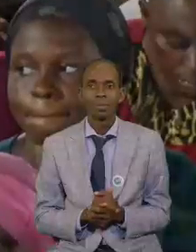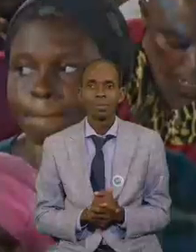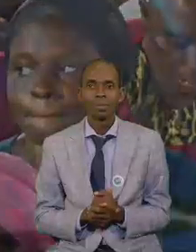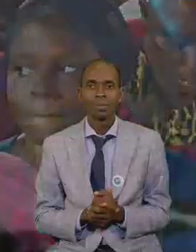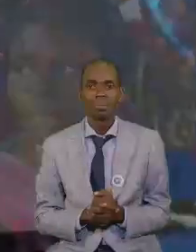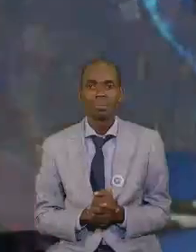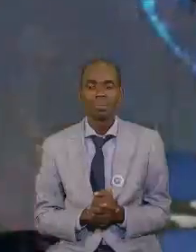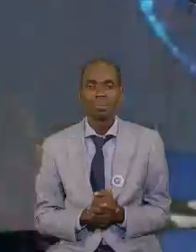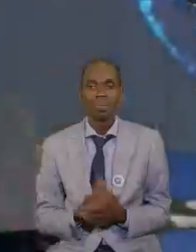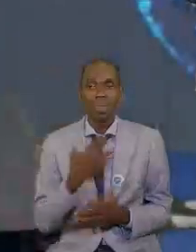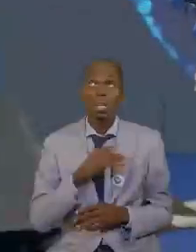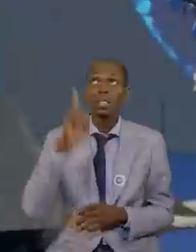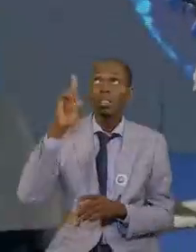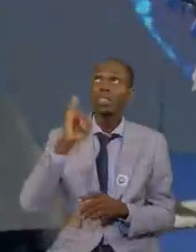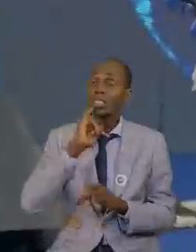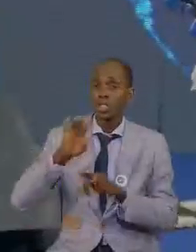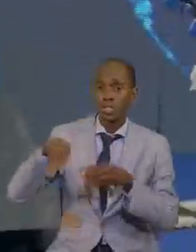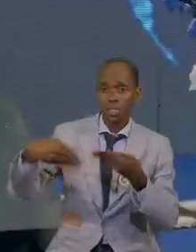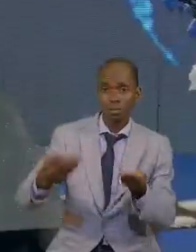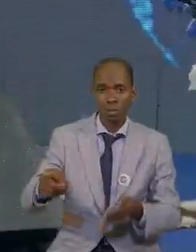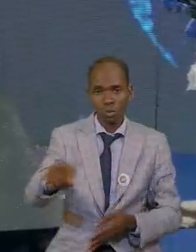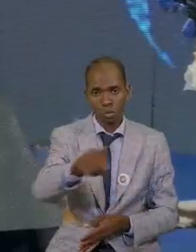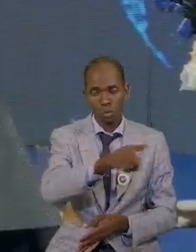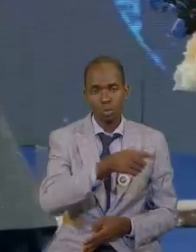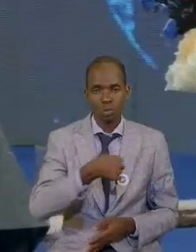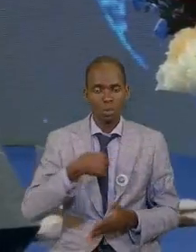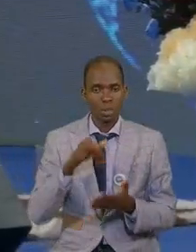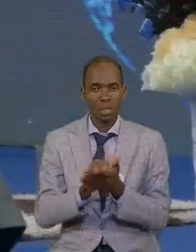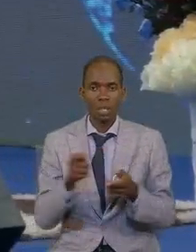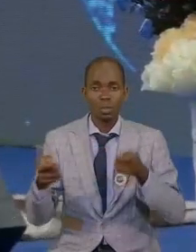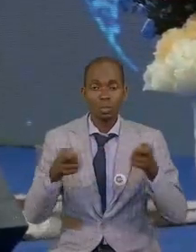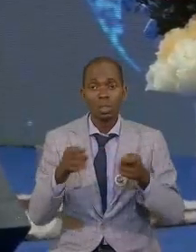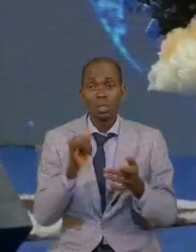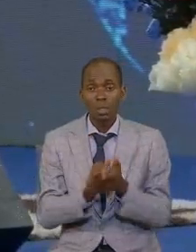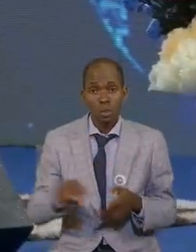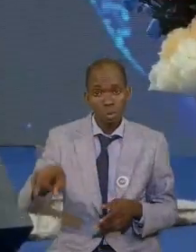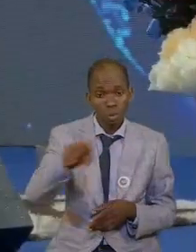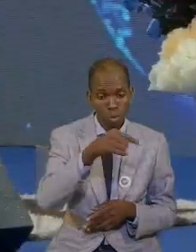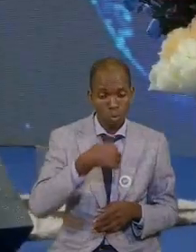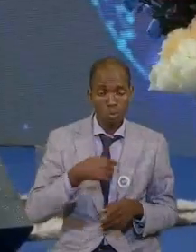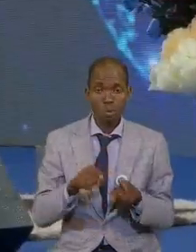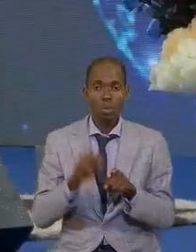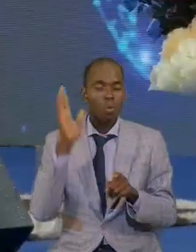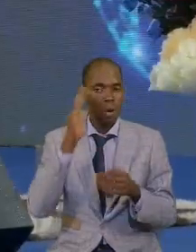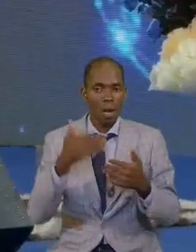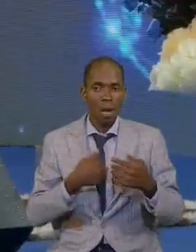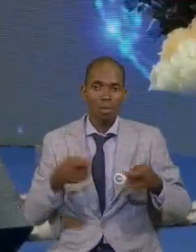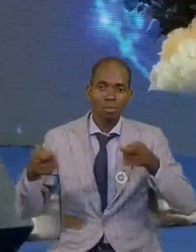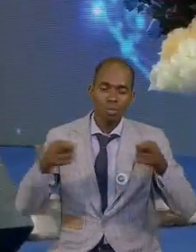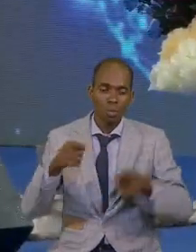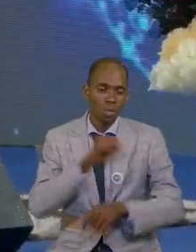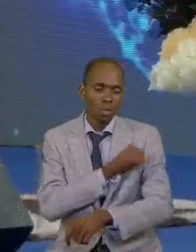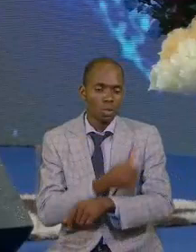And he's giving you that dominion, that you will also have dominion and authority and power.